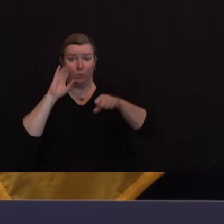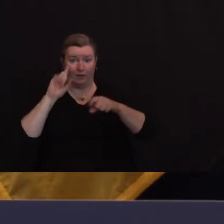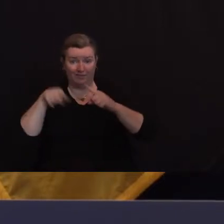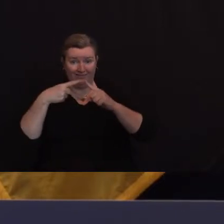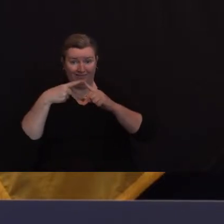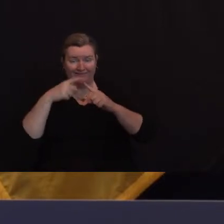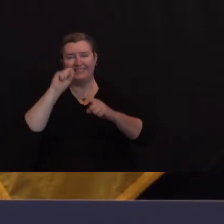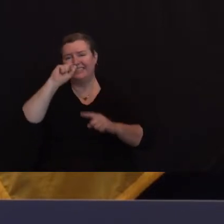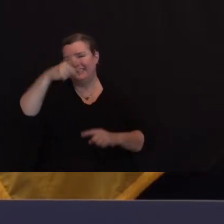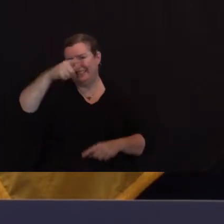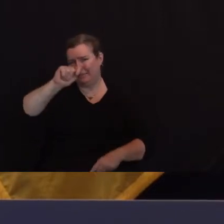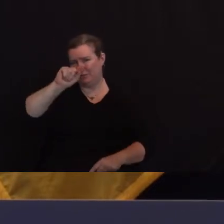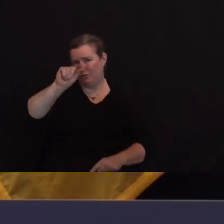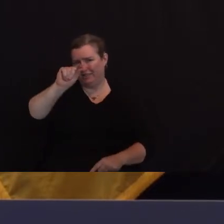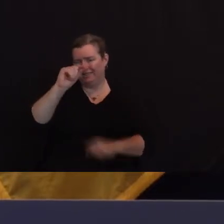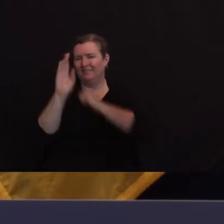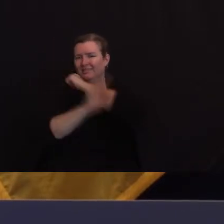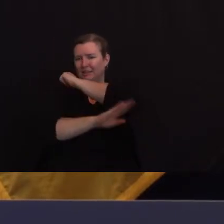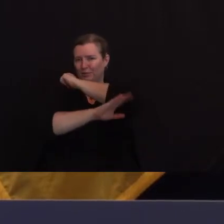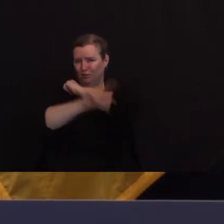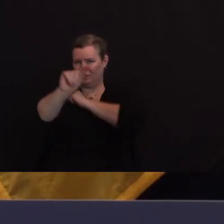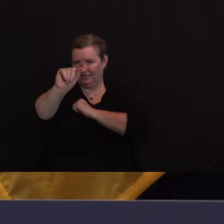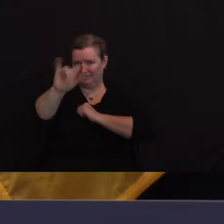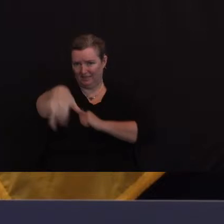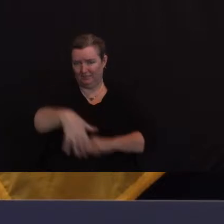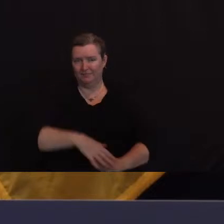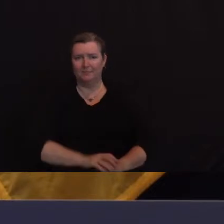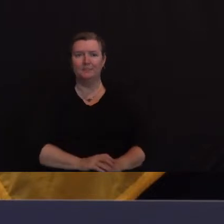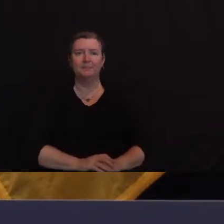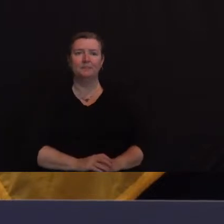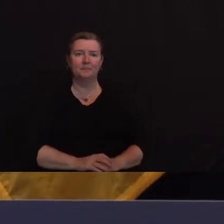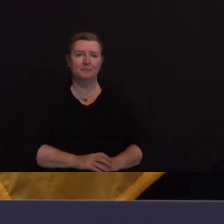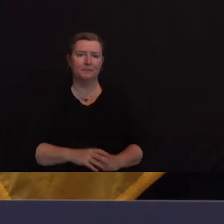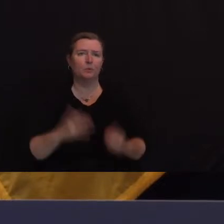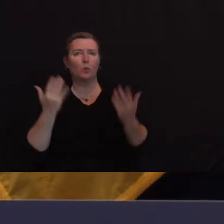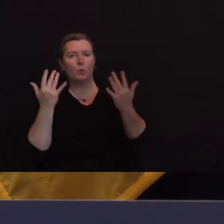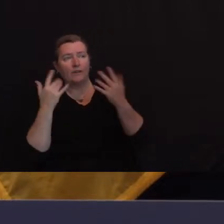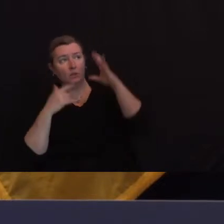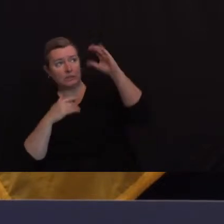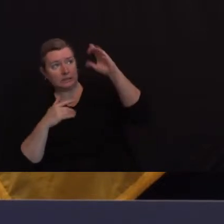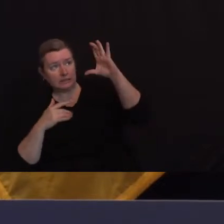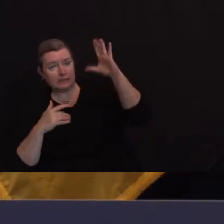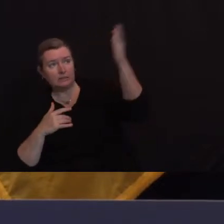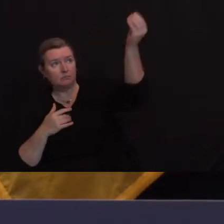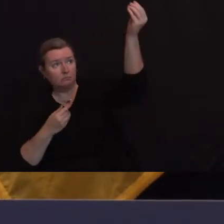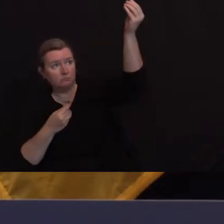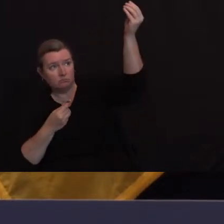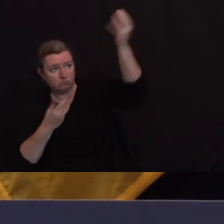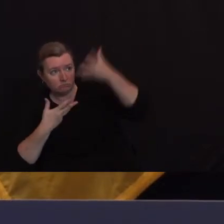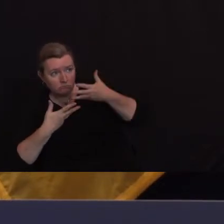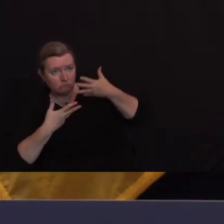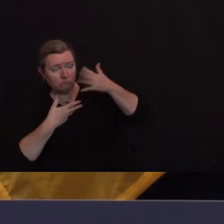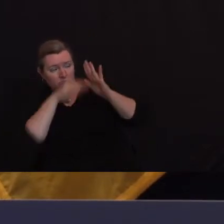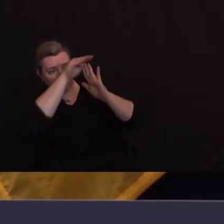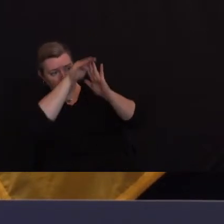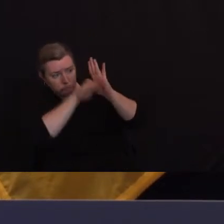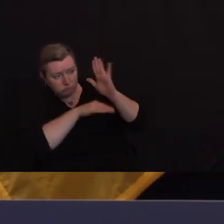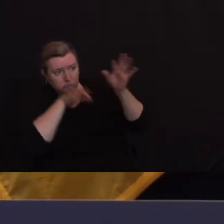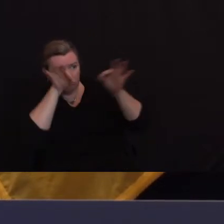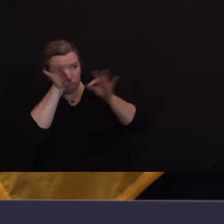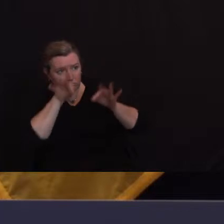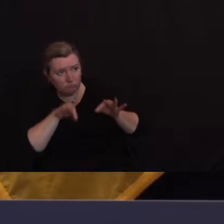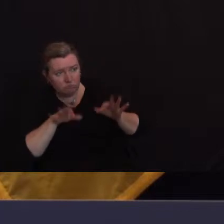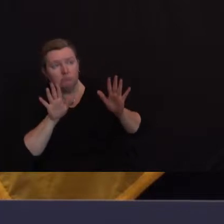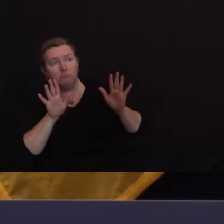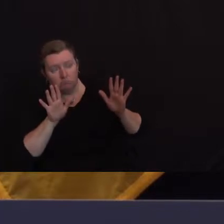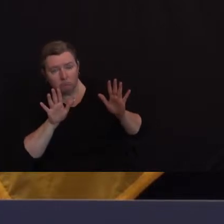And again, we're awaiting guidance from the CDC as to whether or not the recommendation is to get, and this is